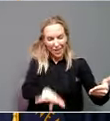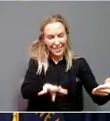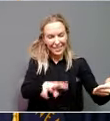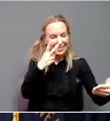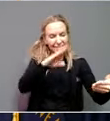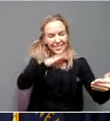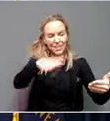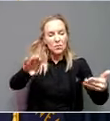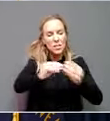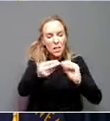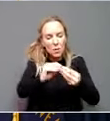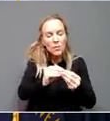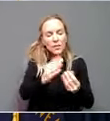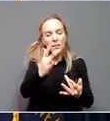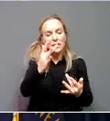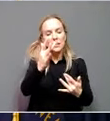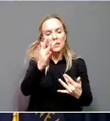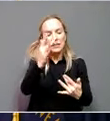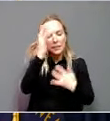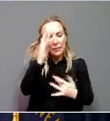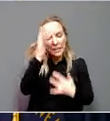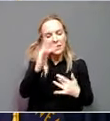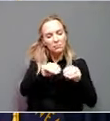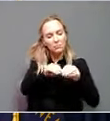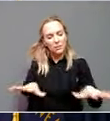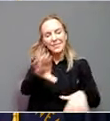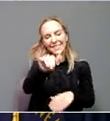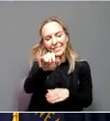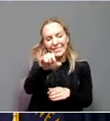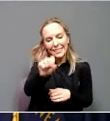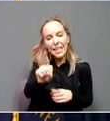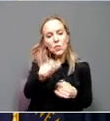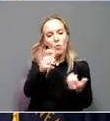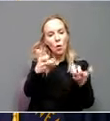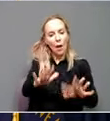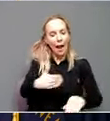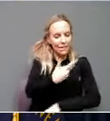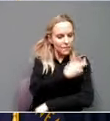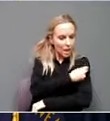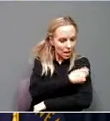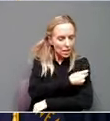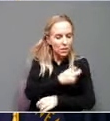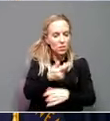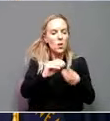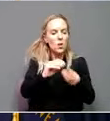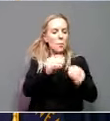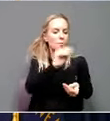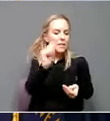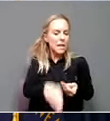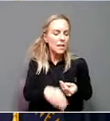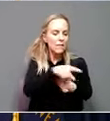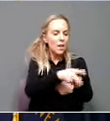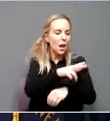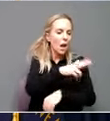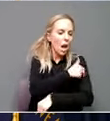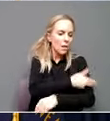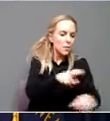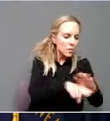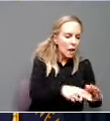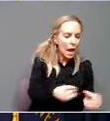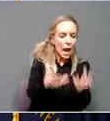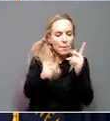cases are fully vaccinated people, what percentage of hospitalizations, and what percentages of deaths. I don't